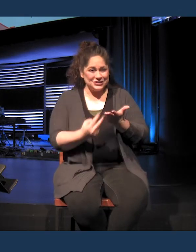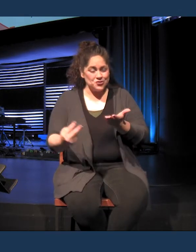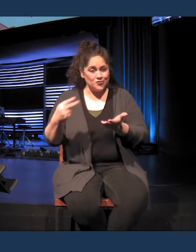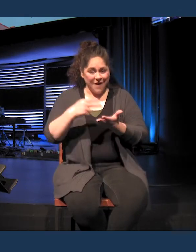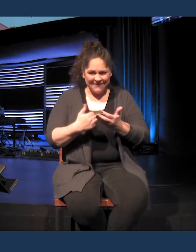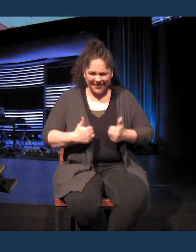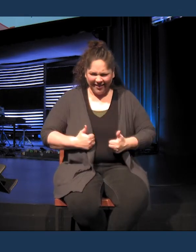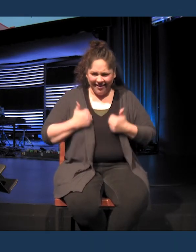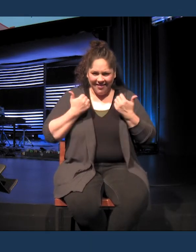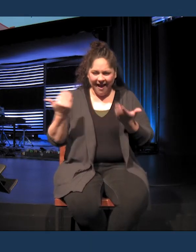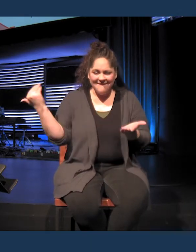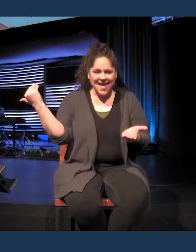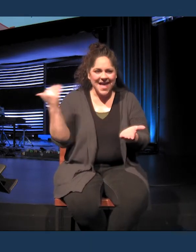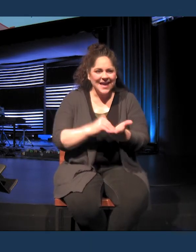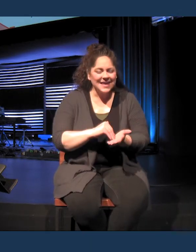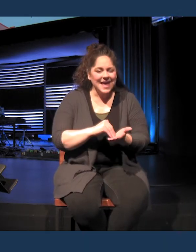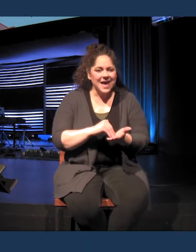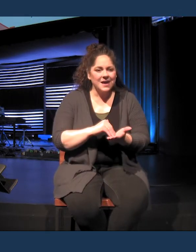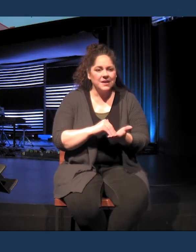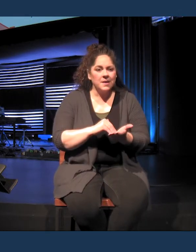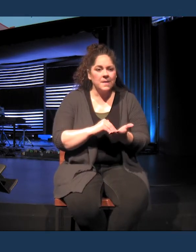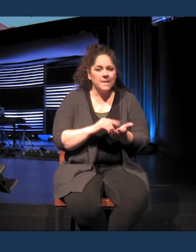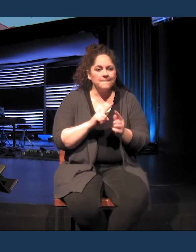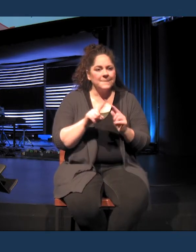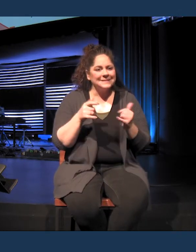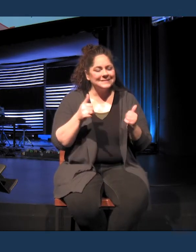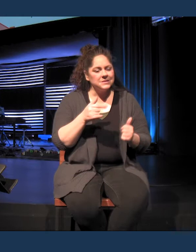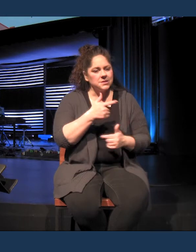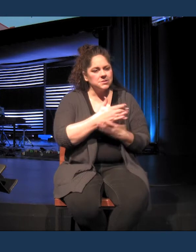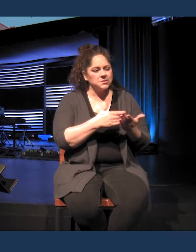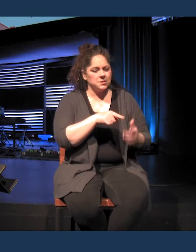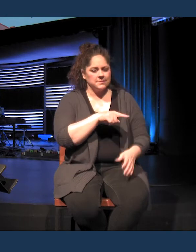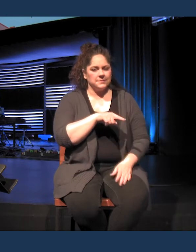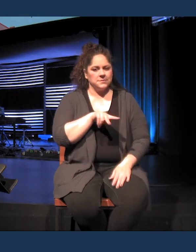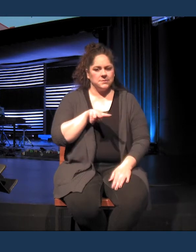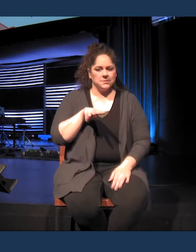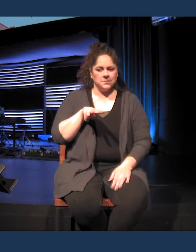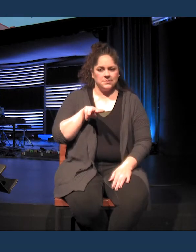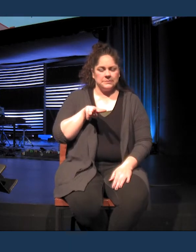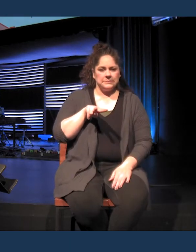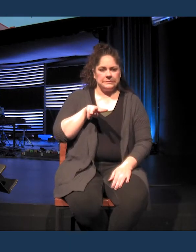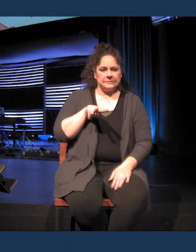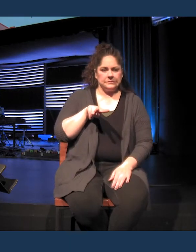Savior. And some of them doubted.